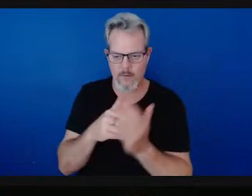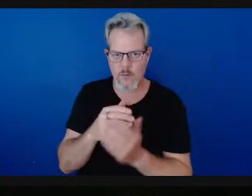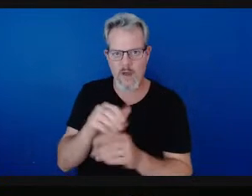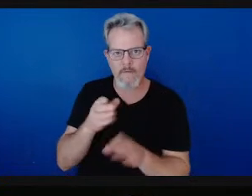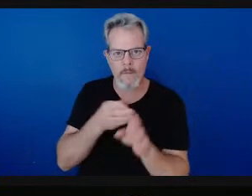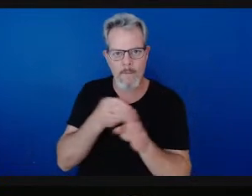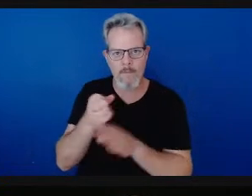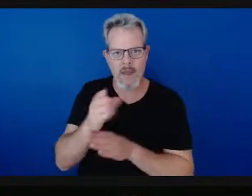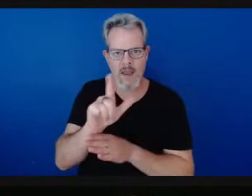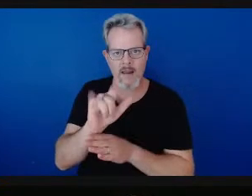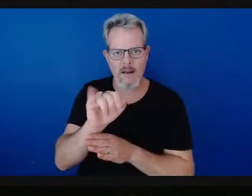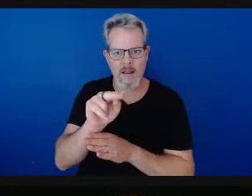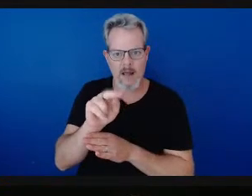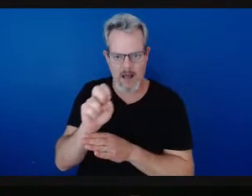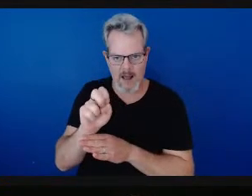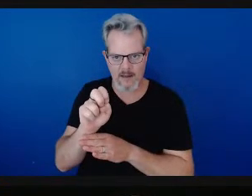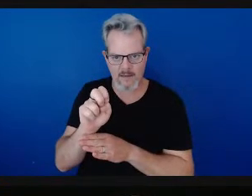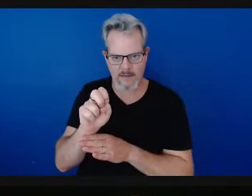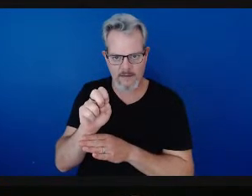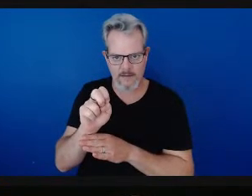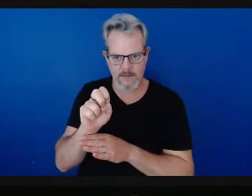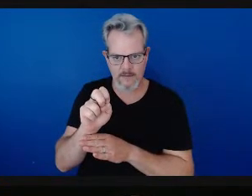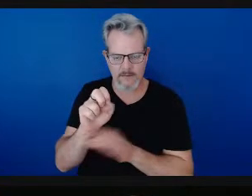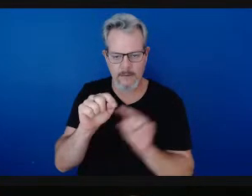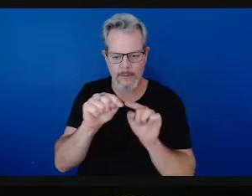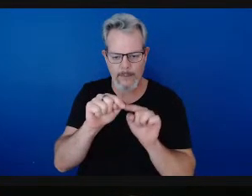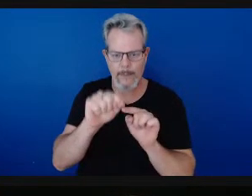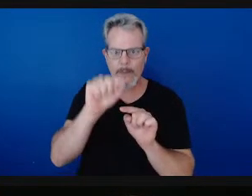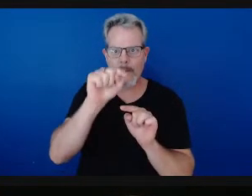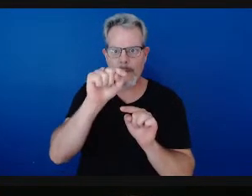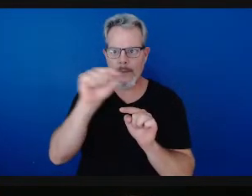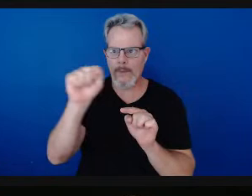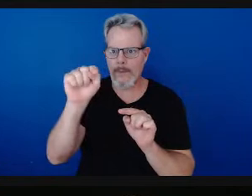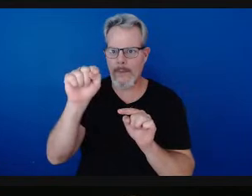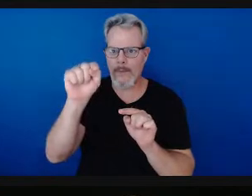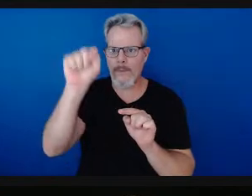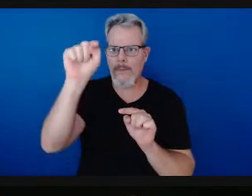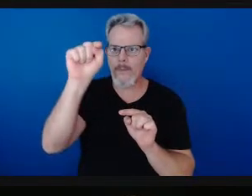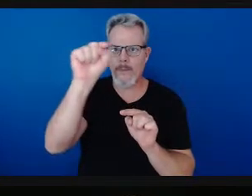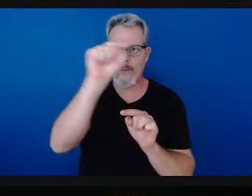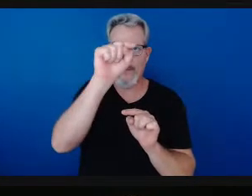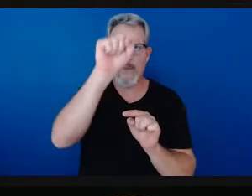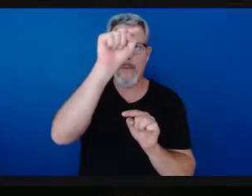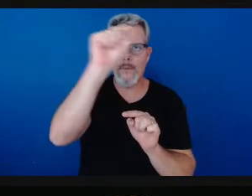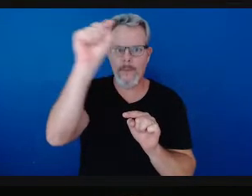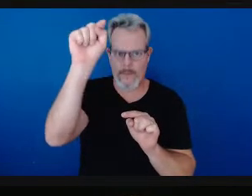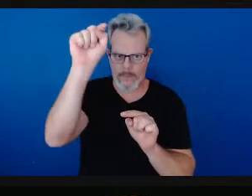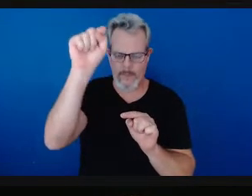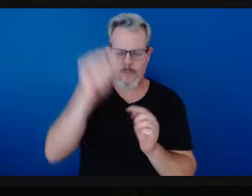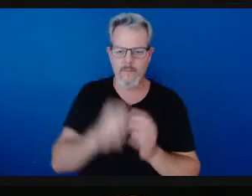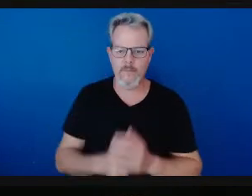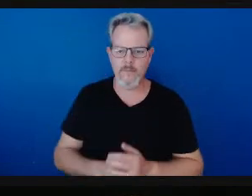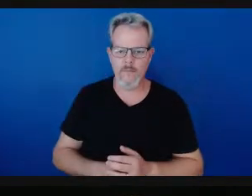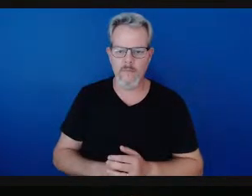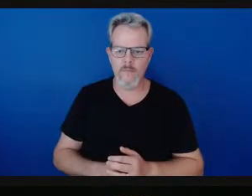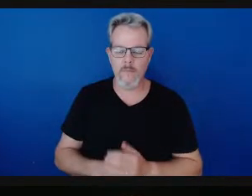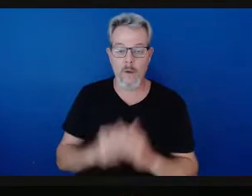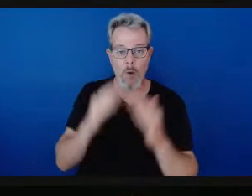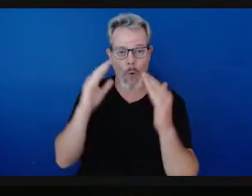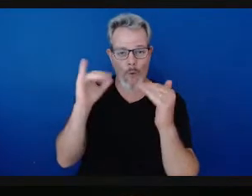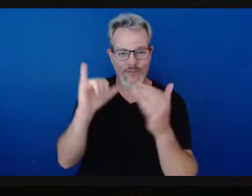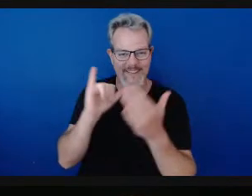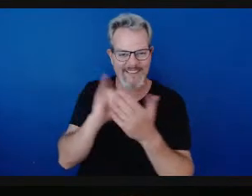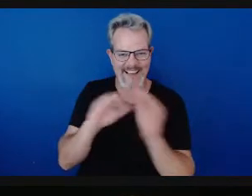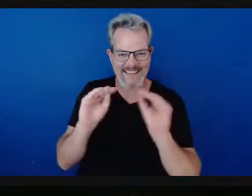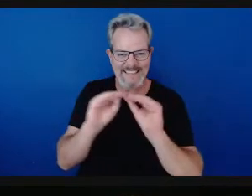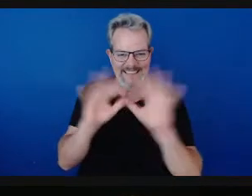there, kind of like that, with an extra little jog in here as well. So hopefully that makes sense.